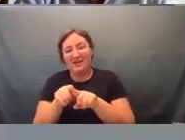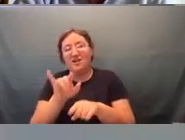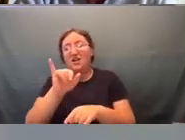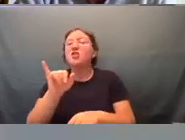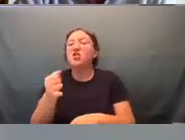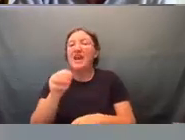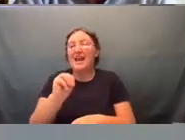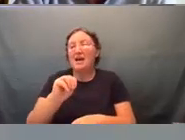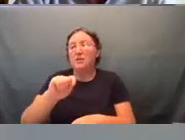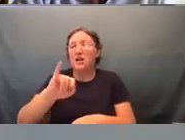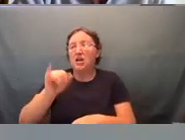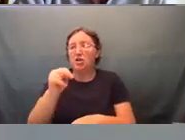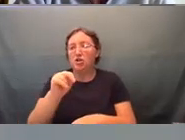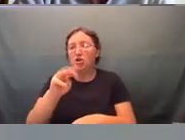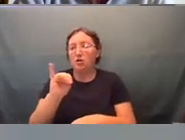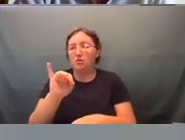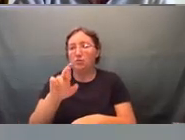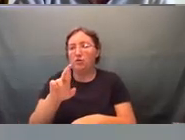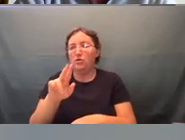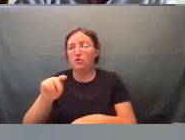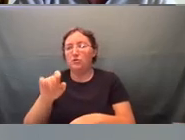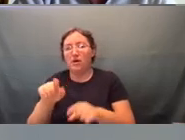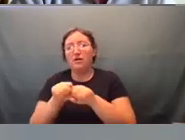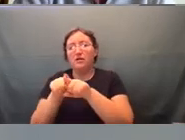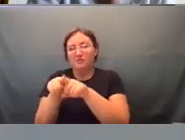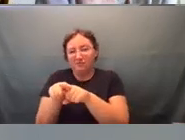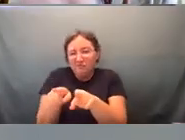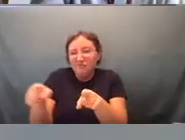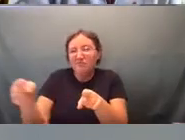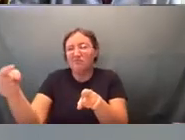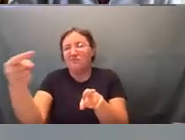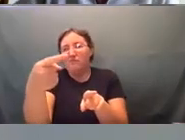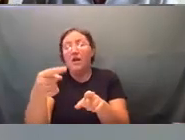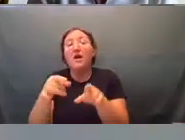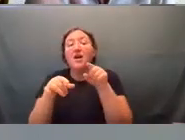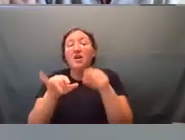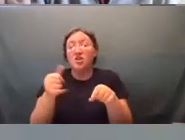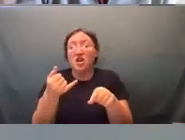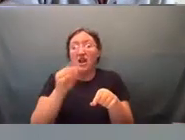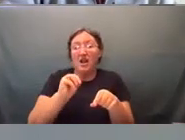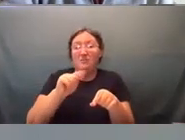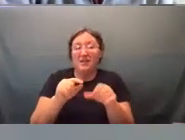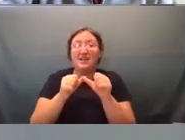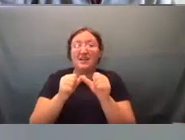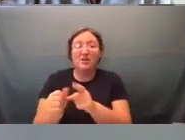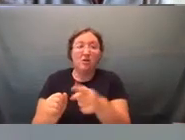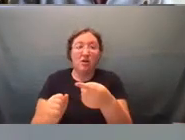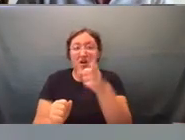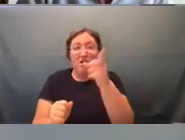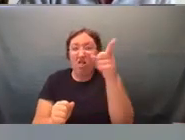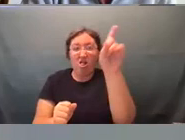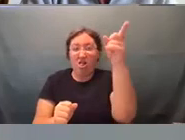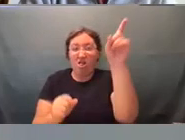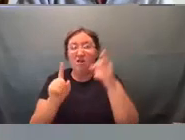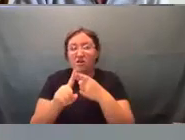JMT to go on this specific Half Dome Trail. The rest of the John Muir Trail will keep going and going and going all the